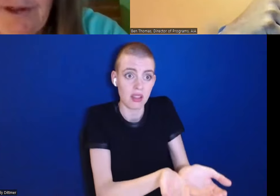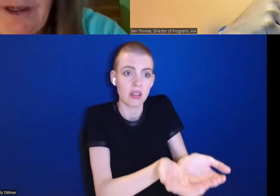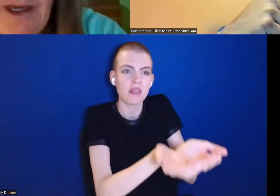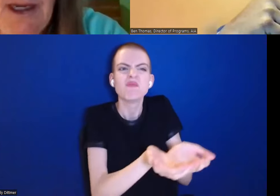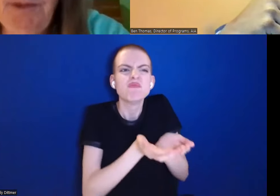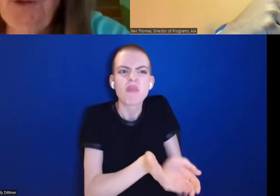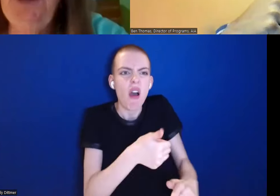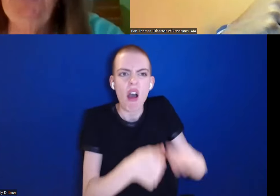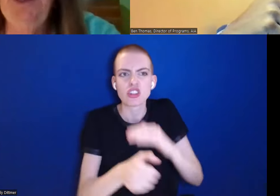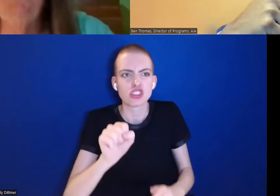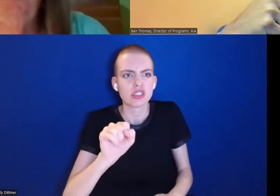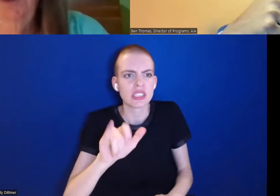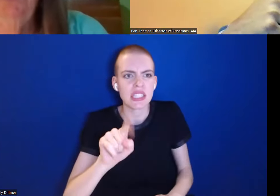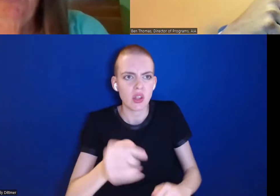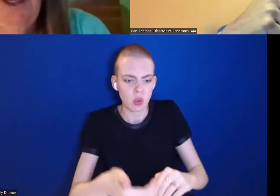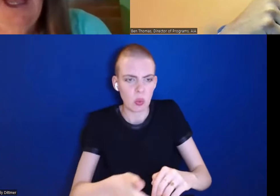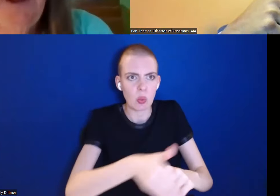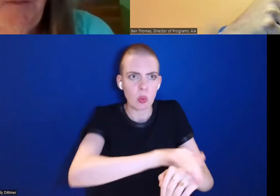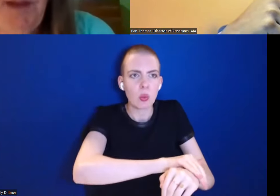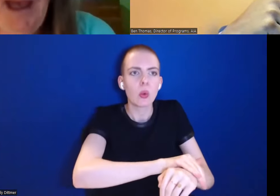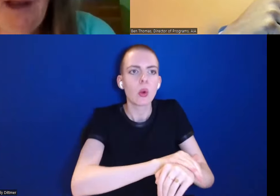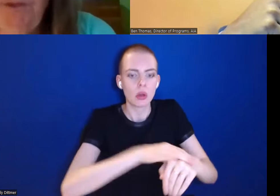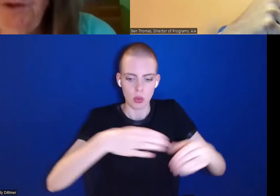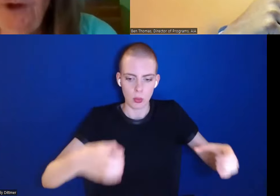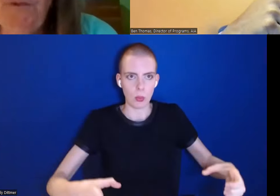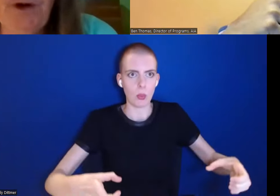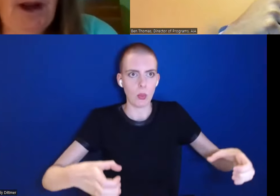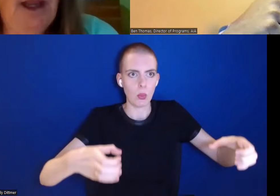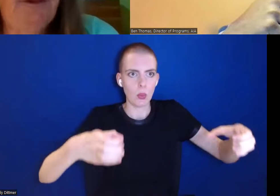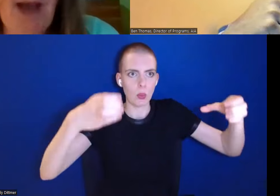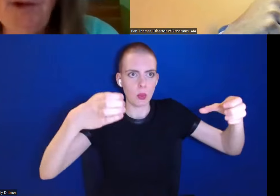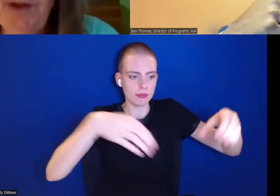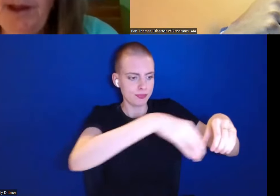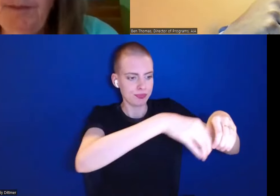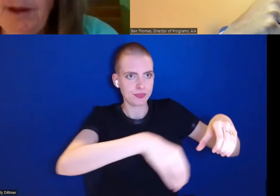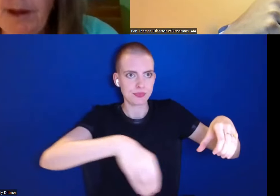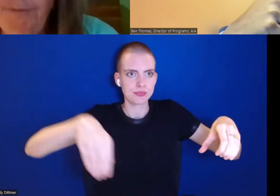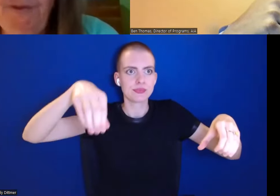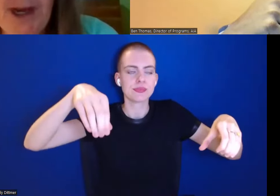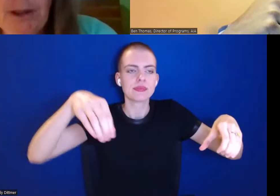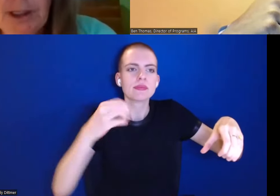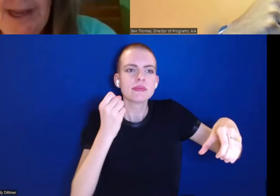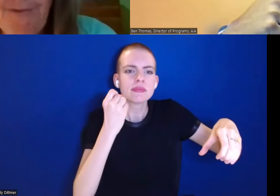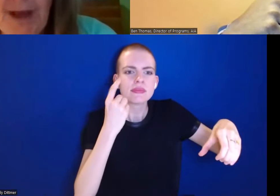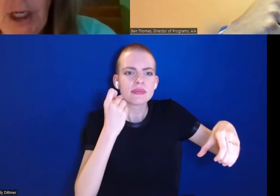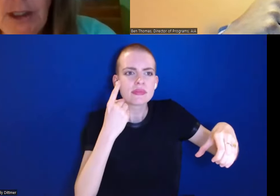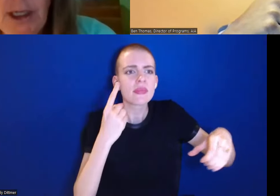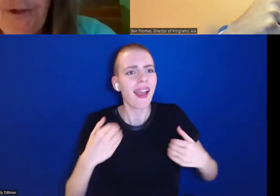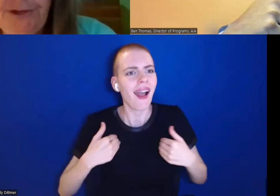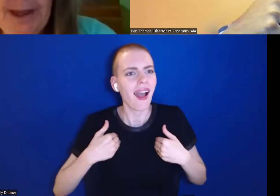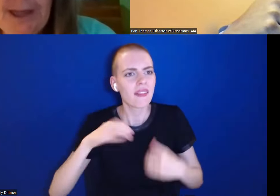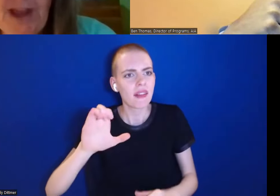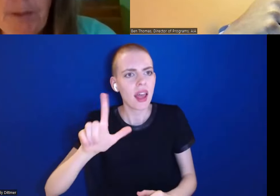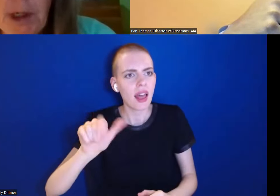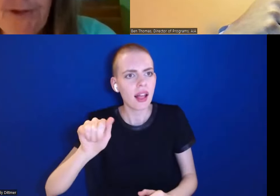silt between two lines of posts, held up by pegs, and was over top of a funnel, a clay funnel,